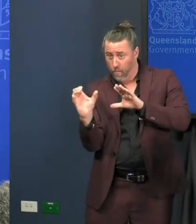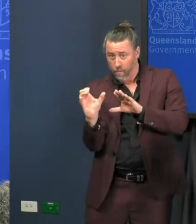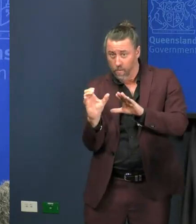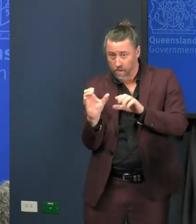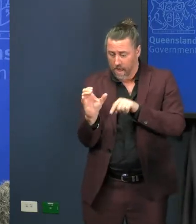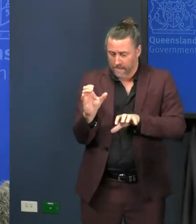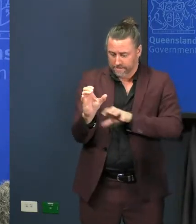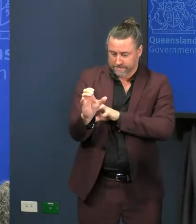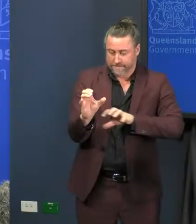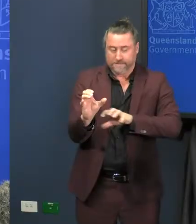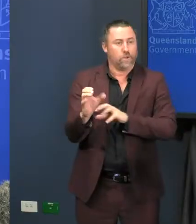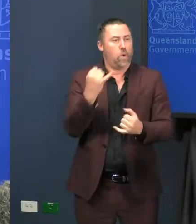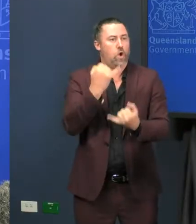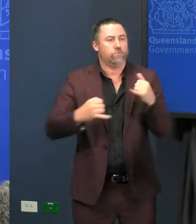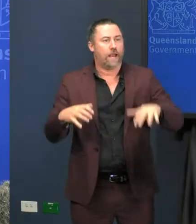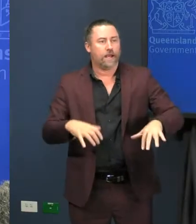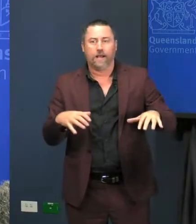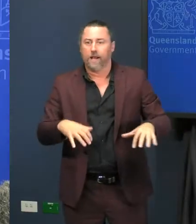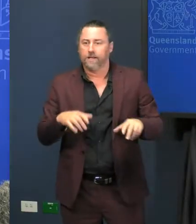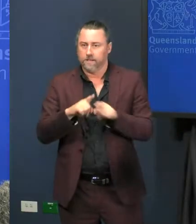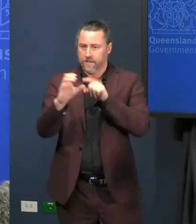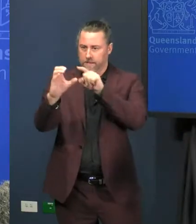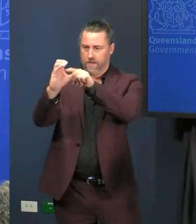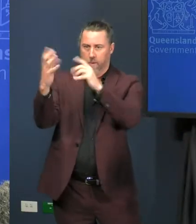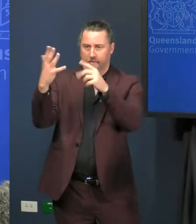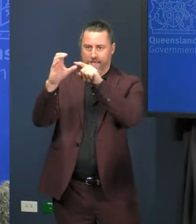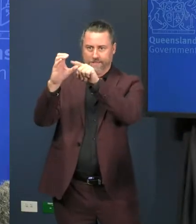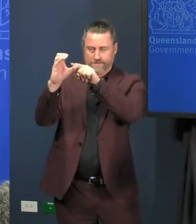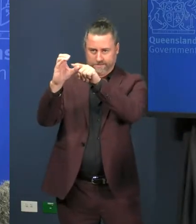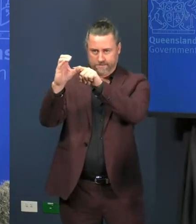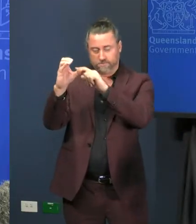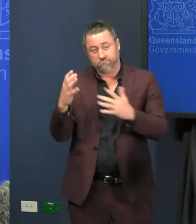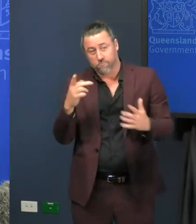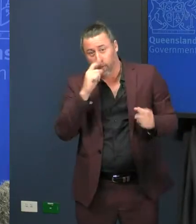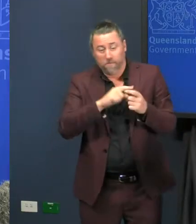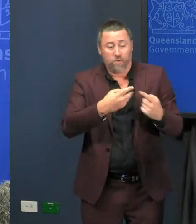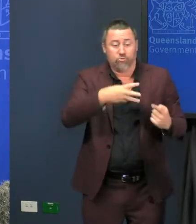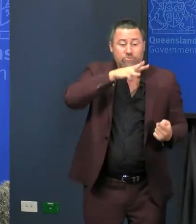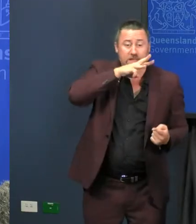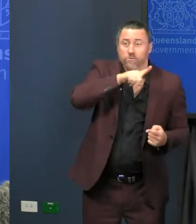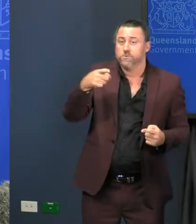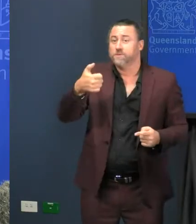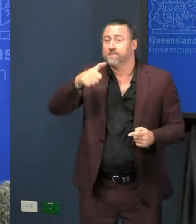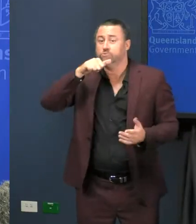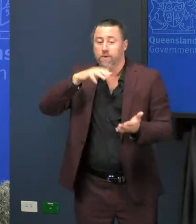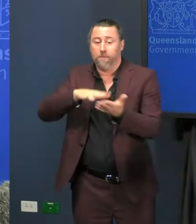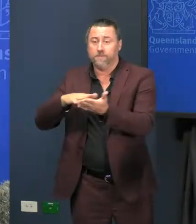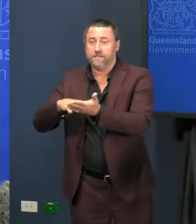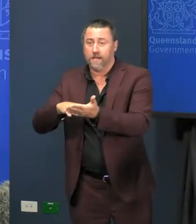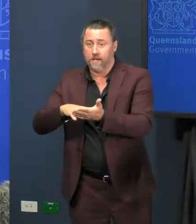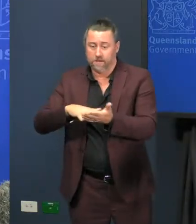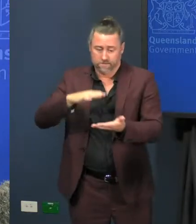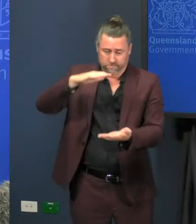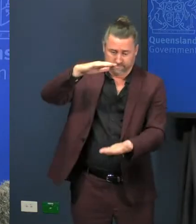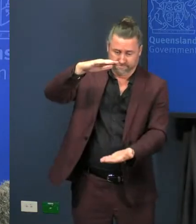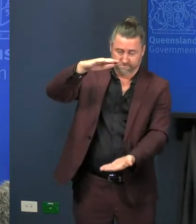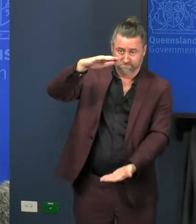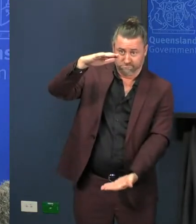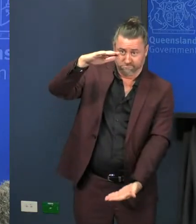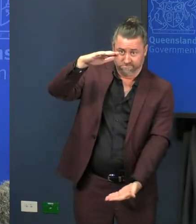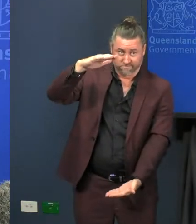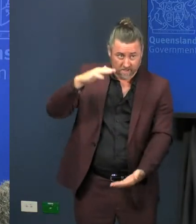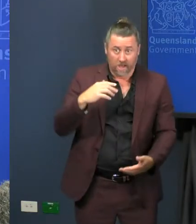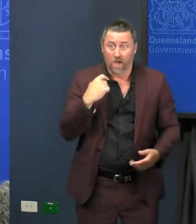south of that location are likely to see the heaviest rain. 300 to 600 millimetres, and that occurring over multiple days is